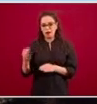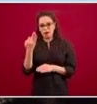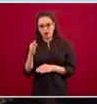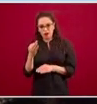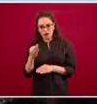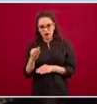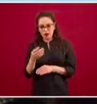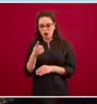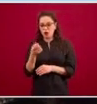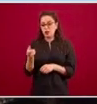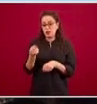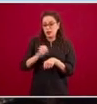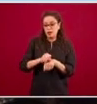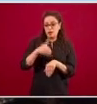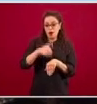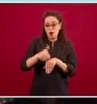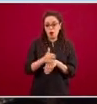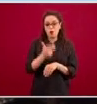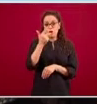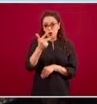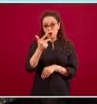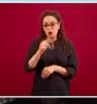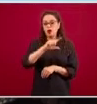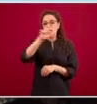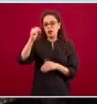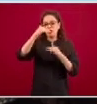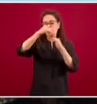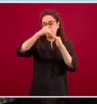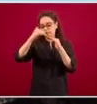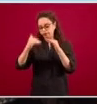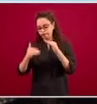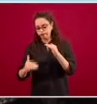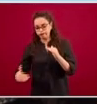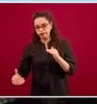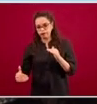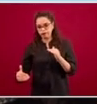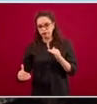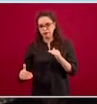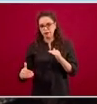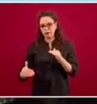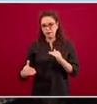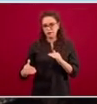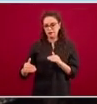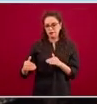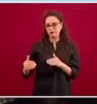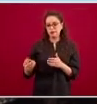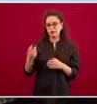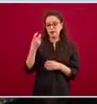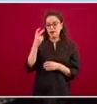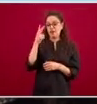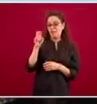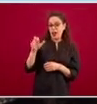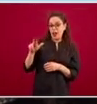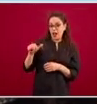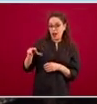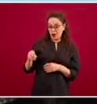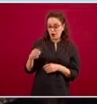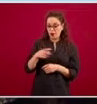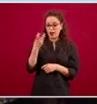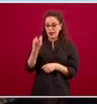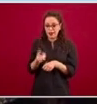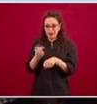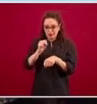occur more frequently during winter, and then they exhibit a decrease. During